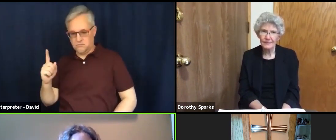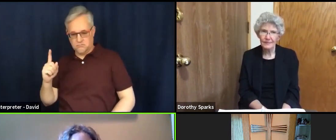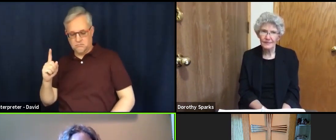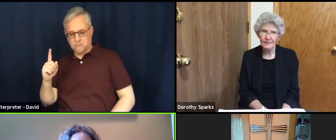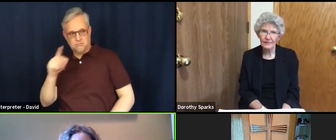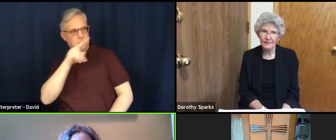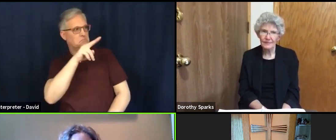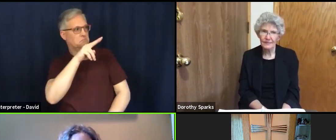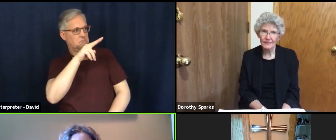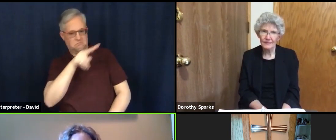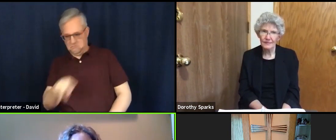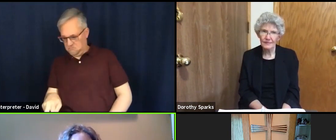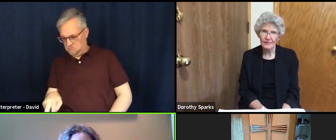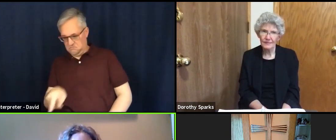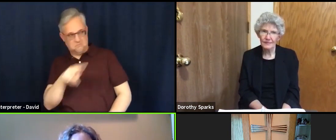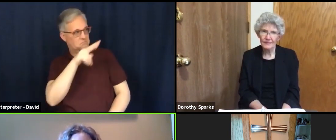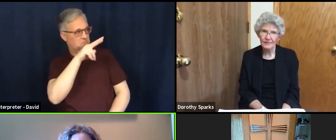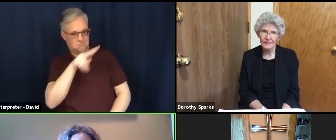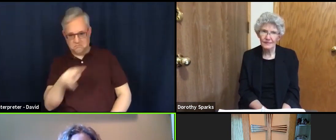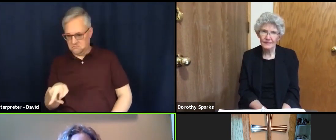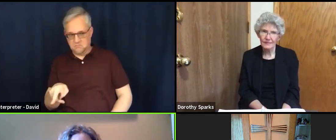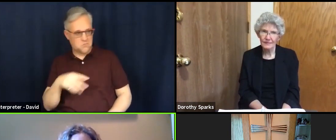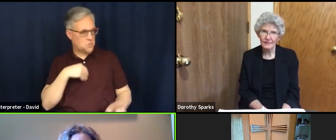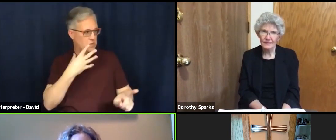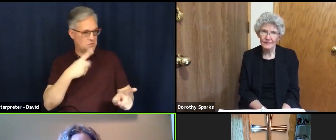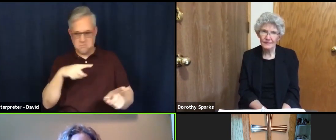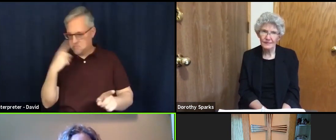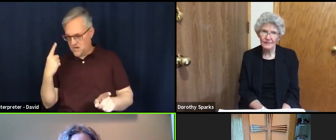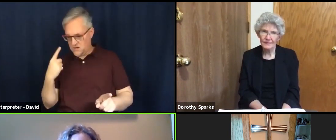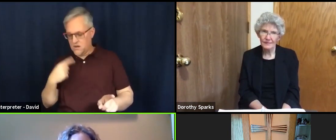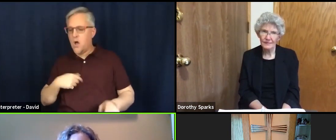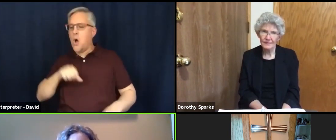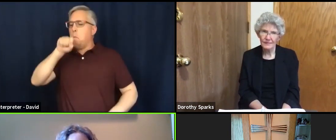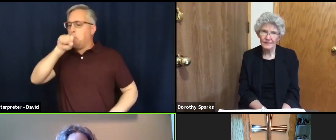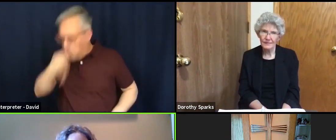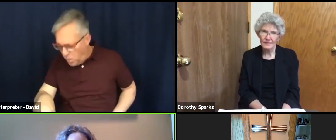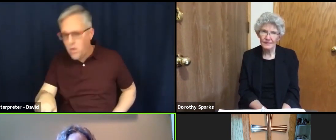She was sitting in a stroller and a man spit on her.